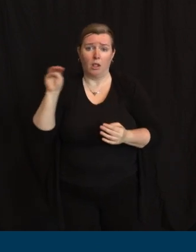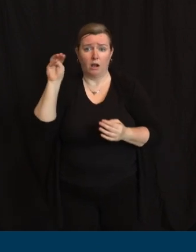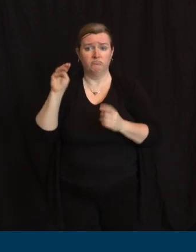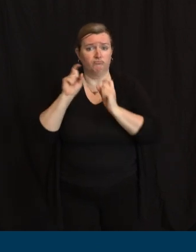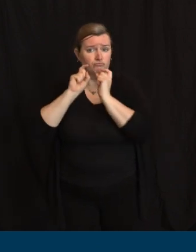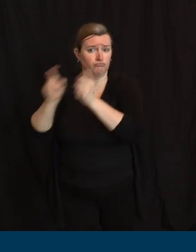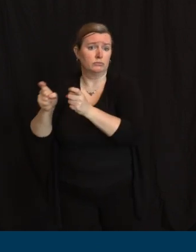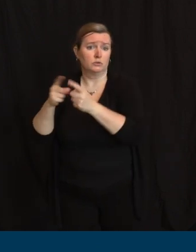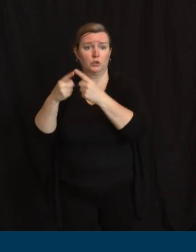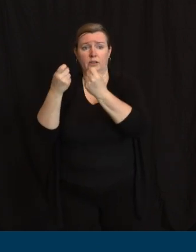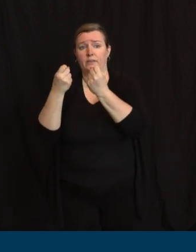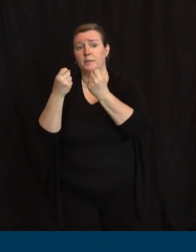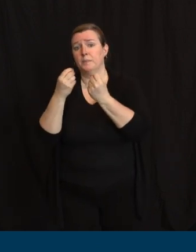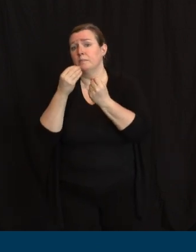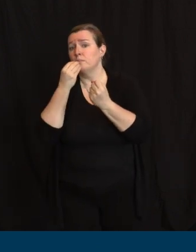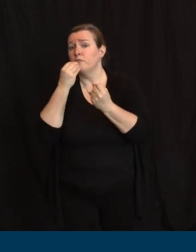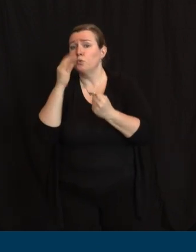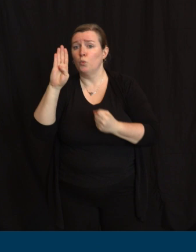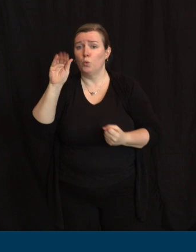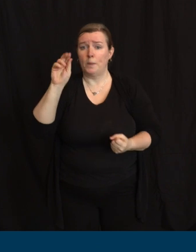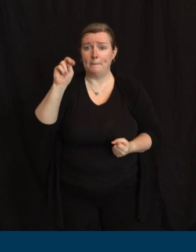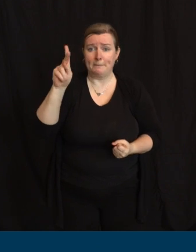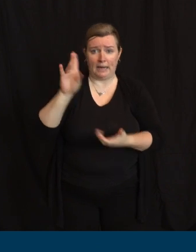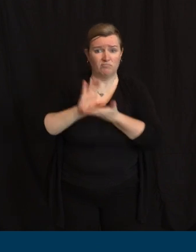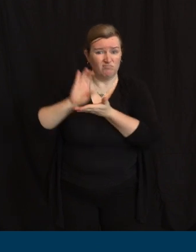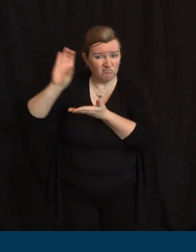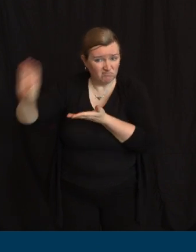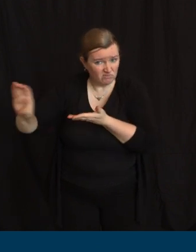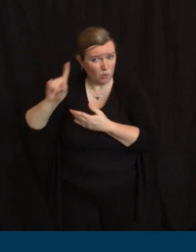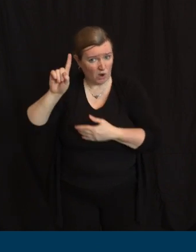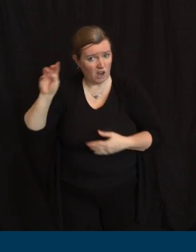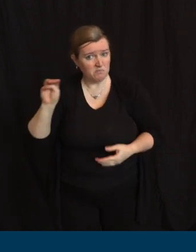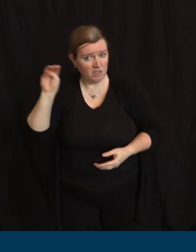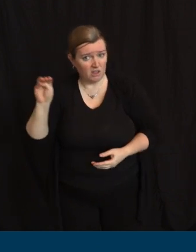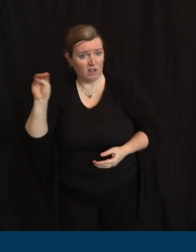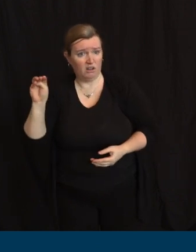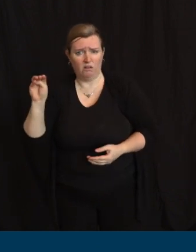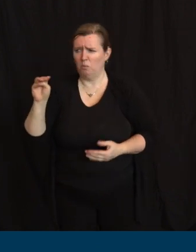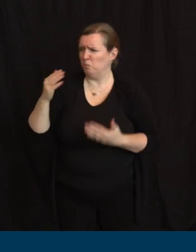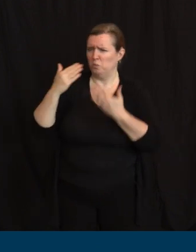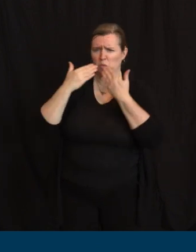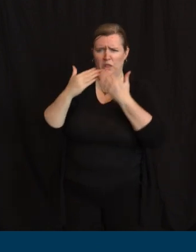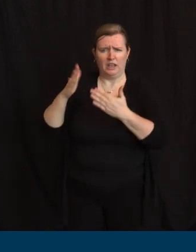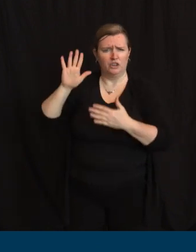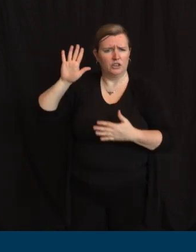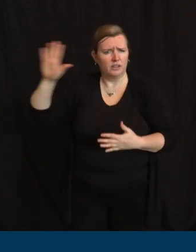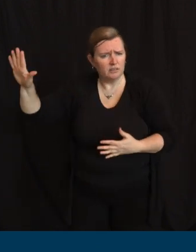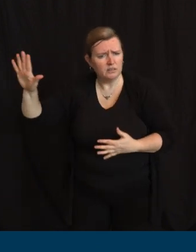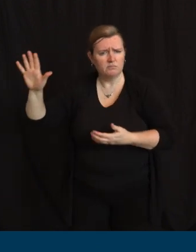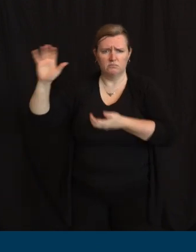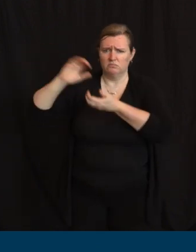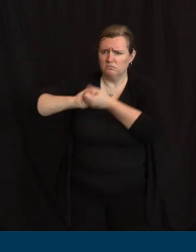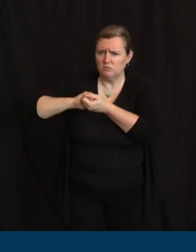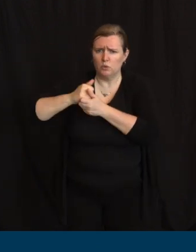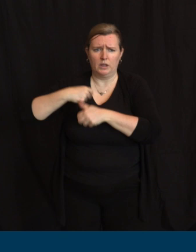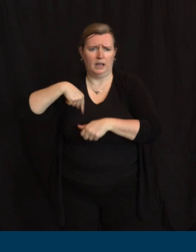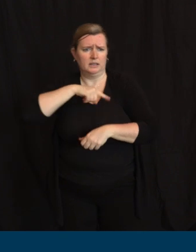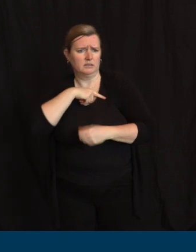banks in the communities it serves. Thank you, Wakefern Foods, for your partnership and support of our